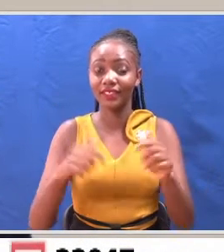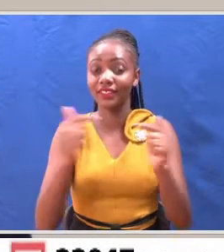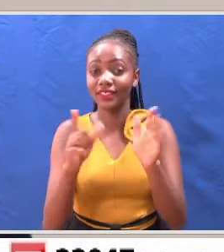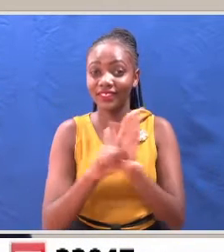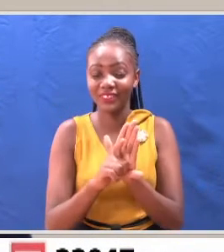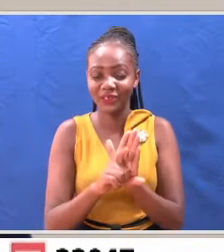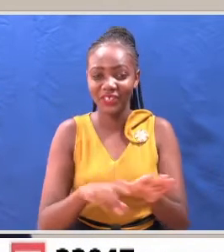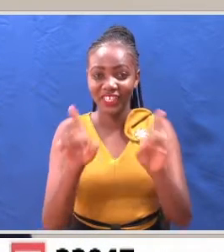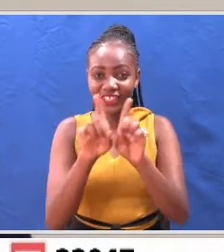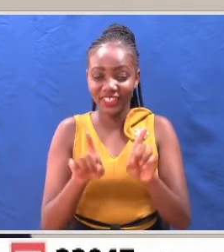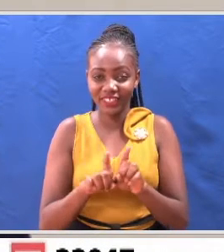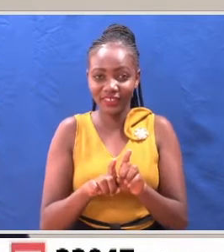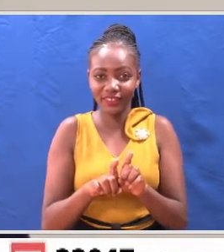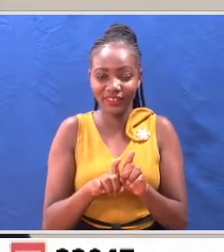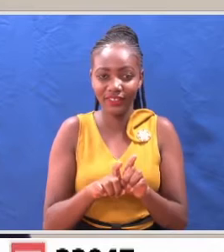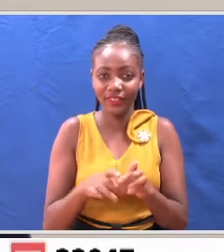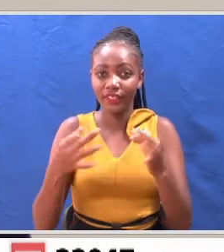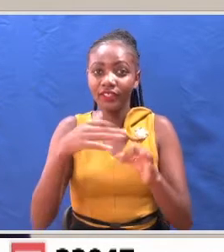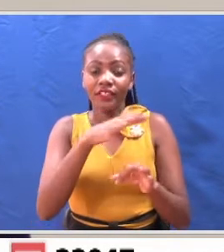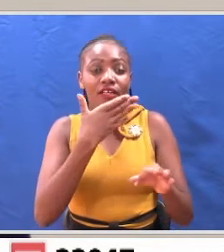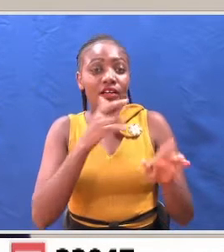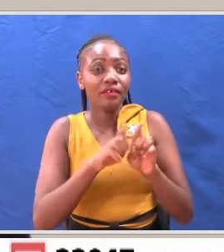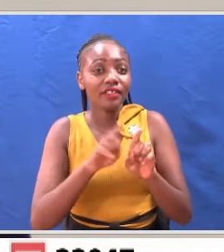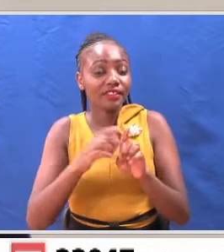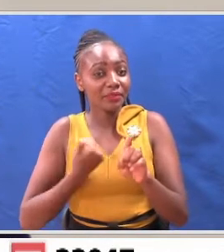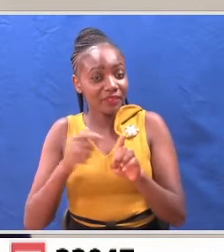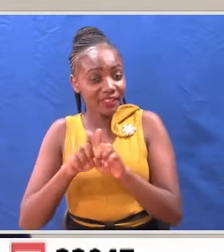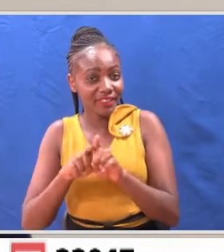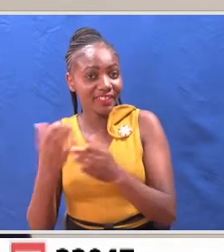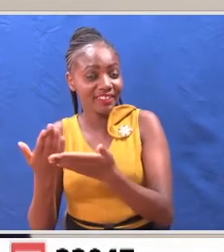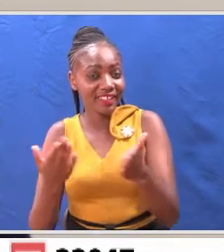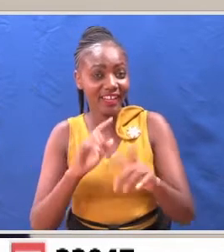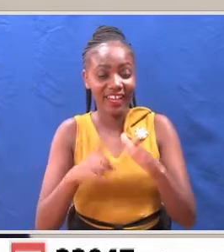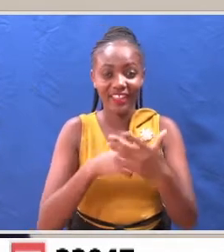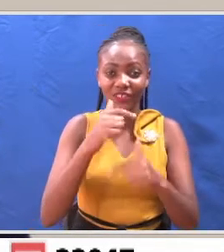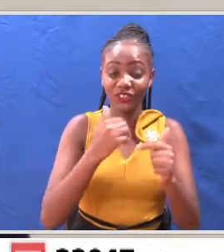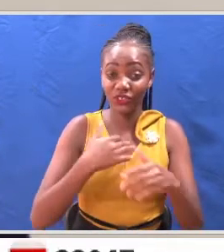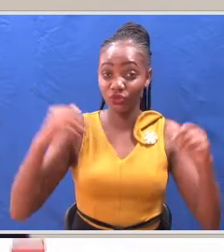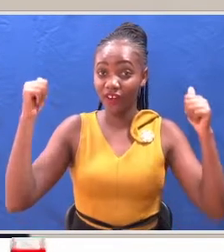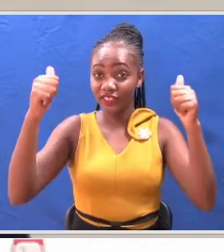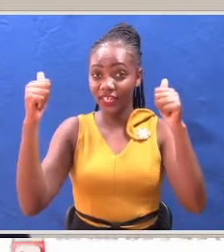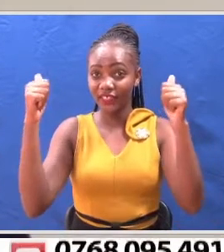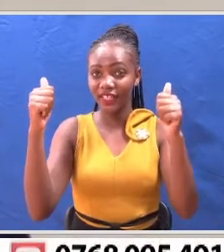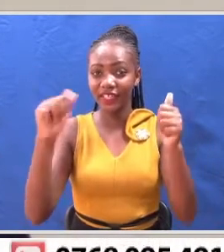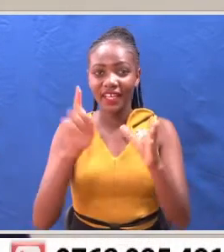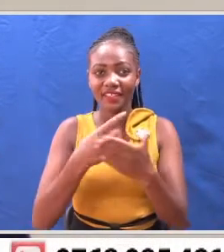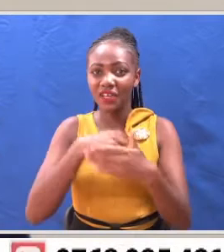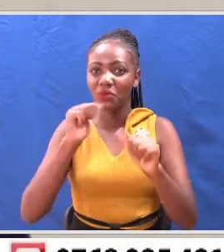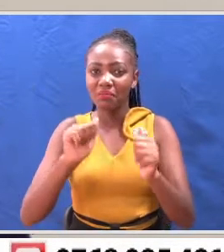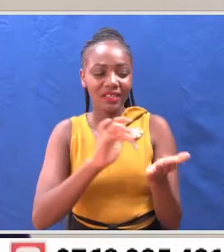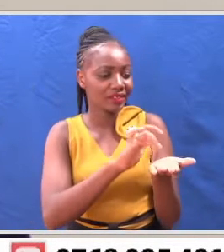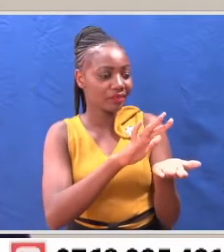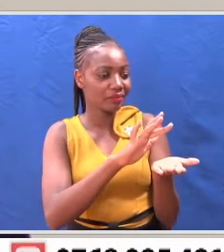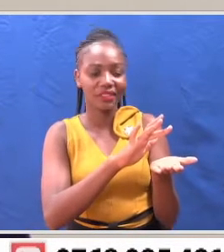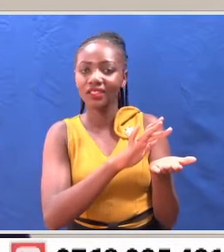So if you have a brother, sister, friend who will continue being on strike, obviously we shall remove them from the